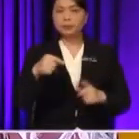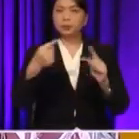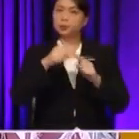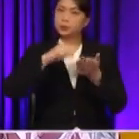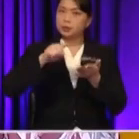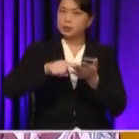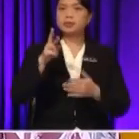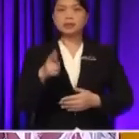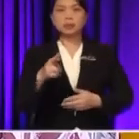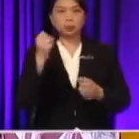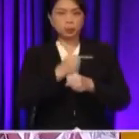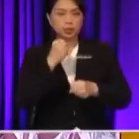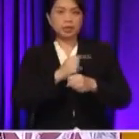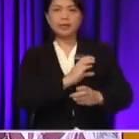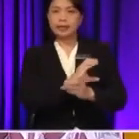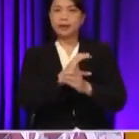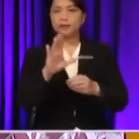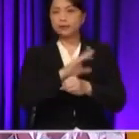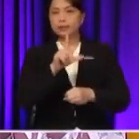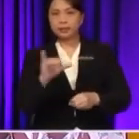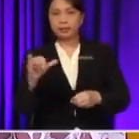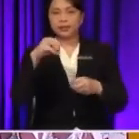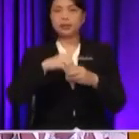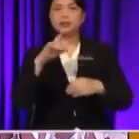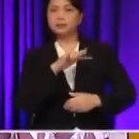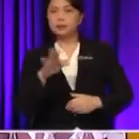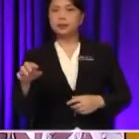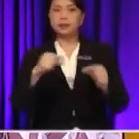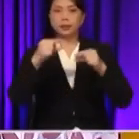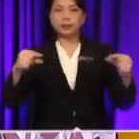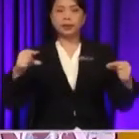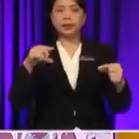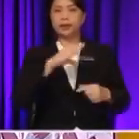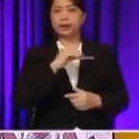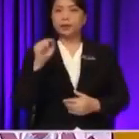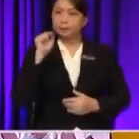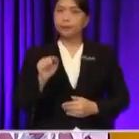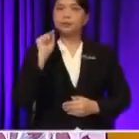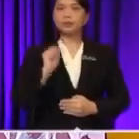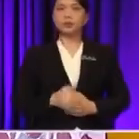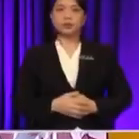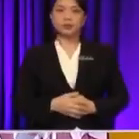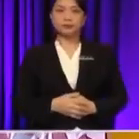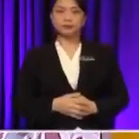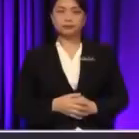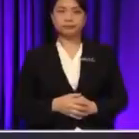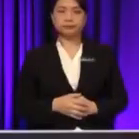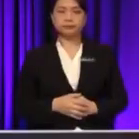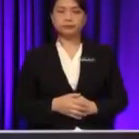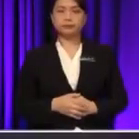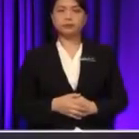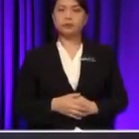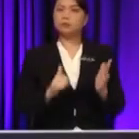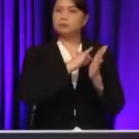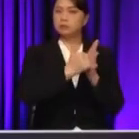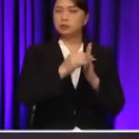work carefully for any mistakes in spelling, grammar and punctuation. All right. So these are the points